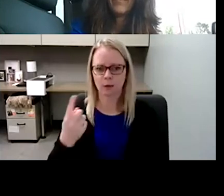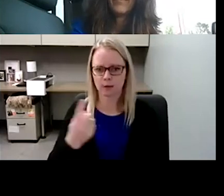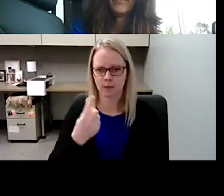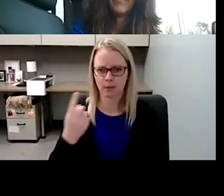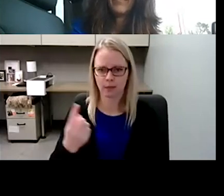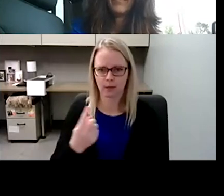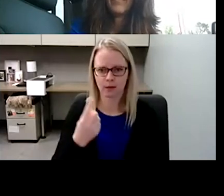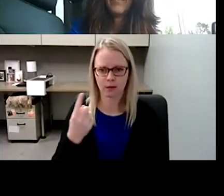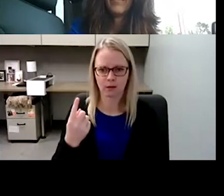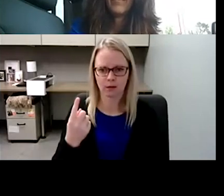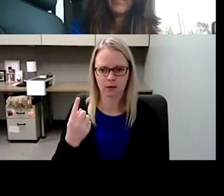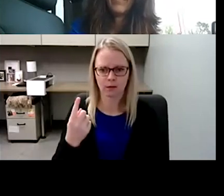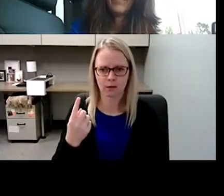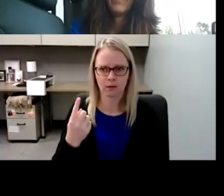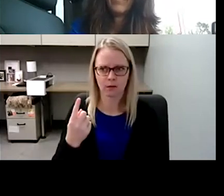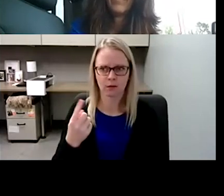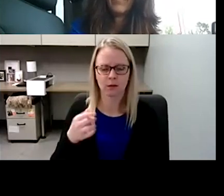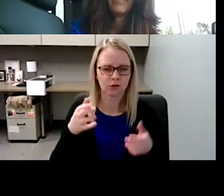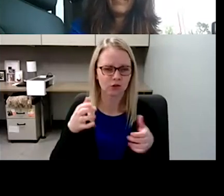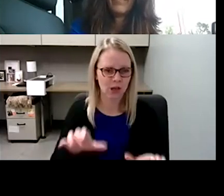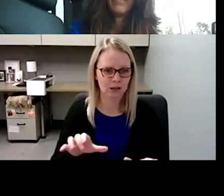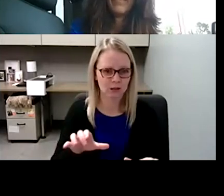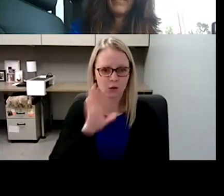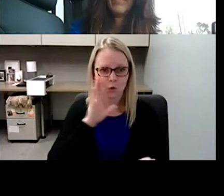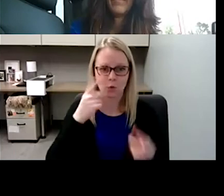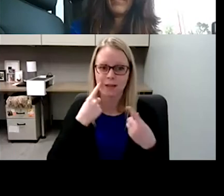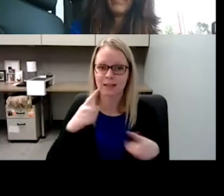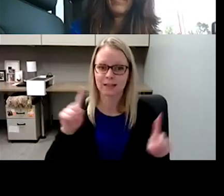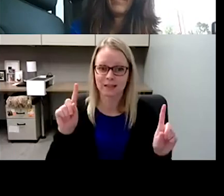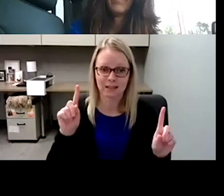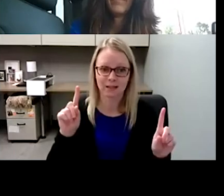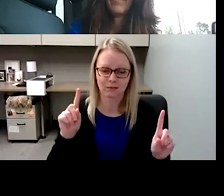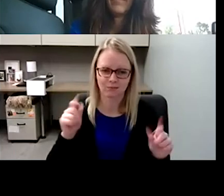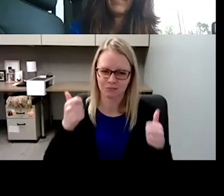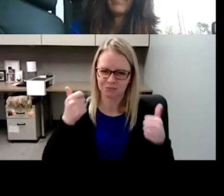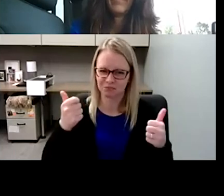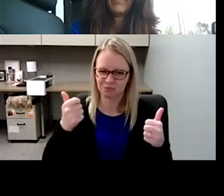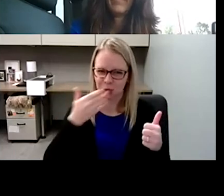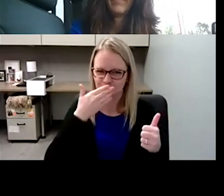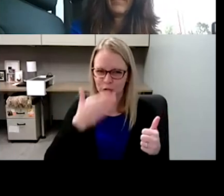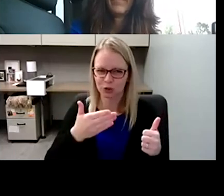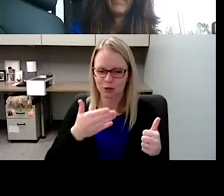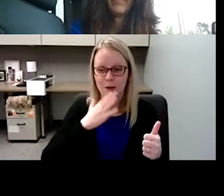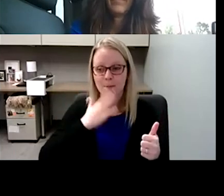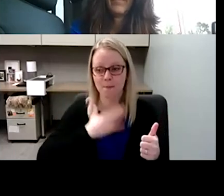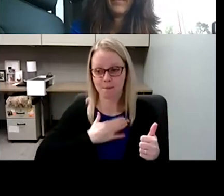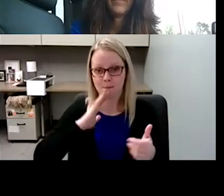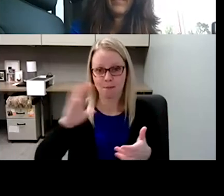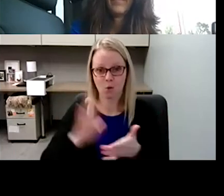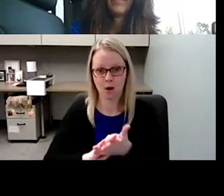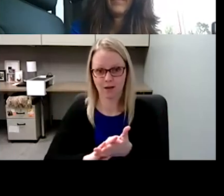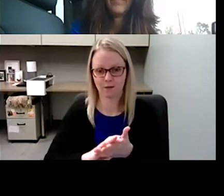the chances are you're going to succeed. My wife has, and she has this on the